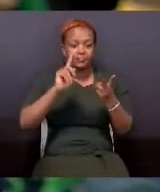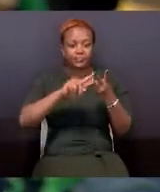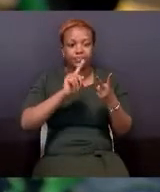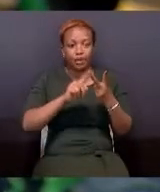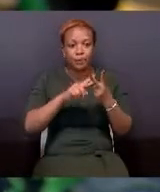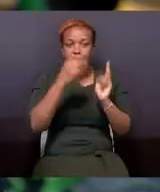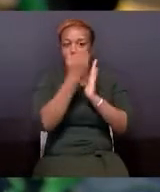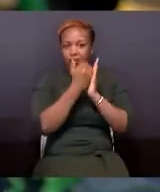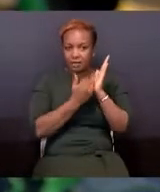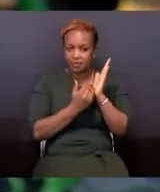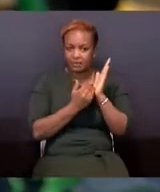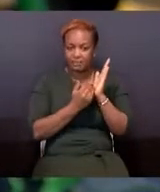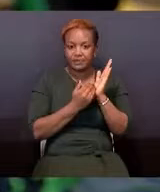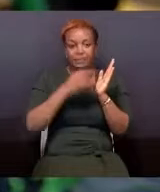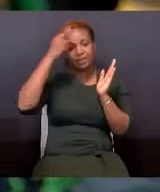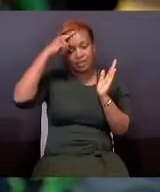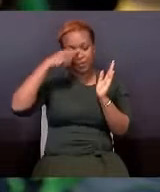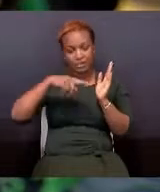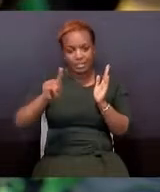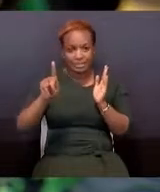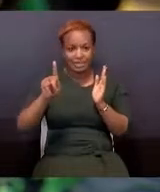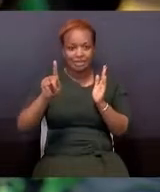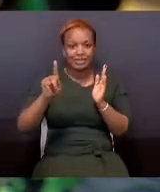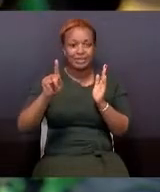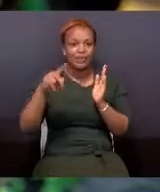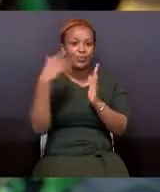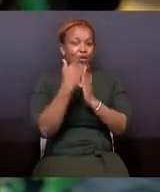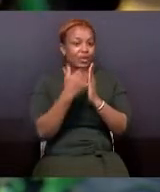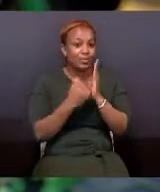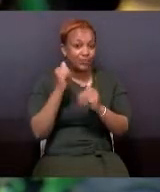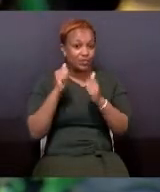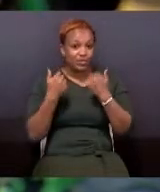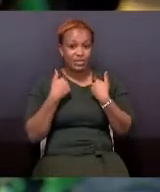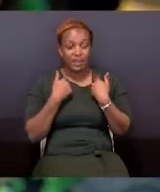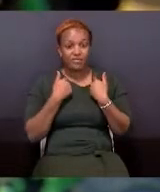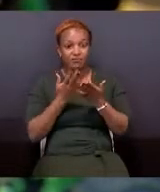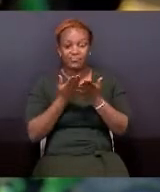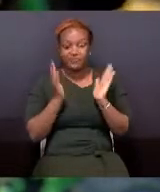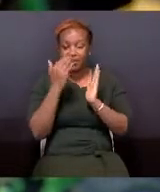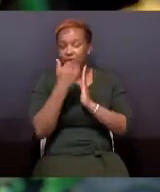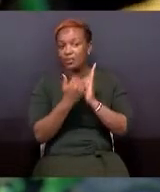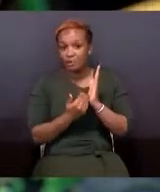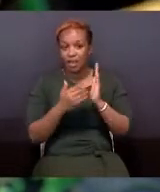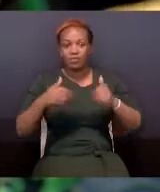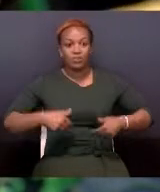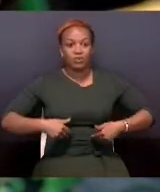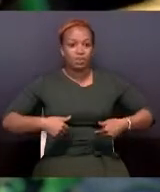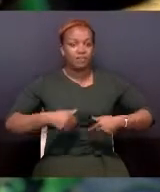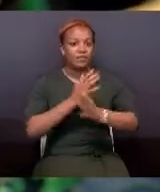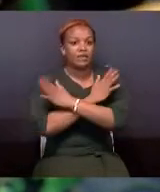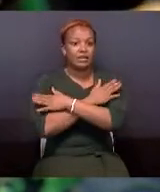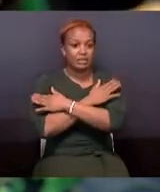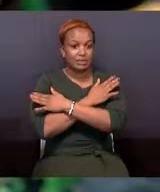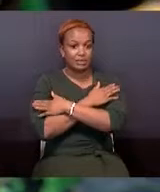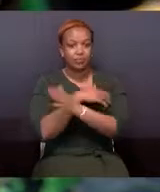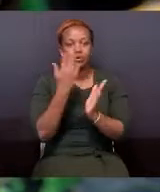programs. Also, the policies influence programs that we have. And these programs are youth-friendly programs, especially in skilling the